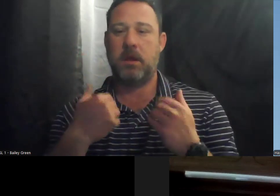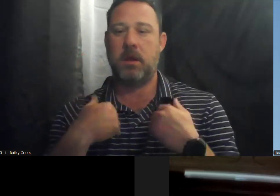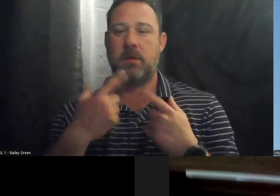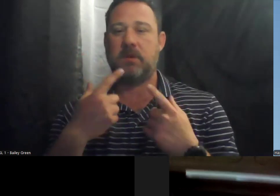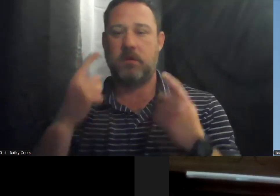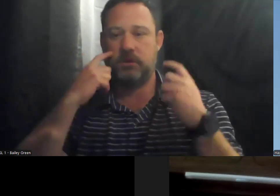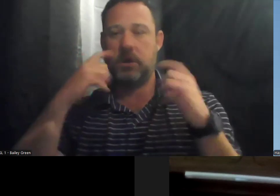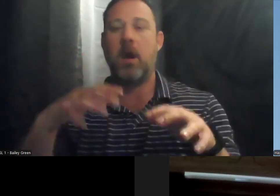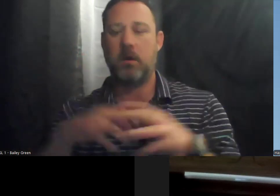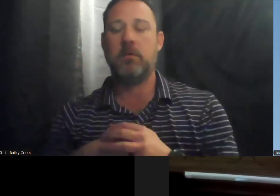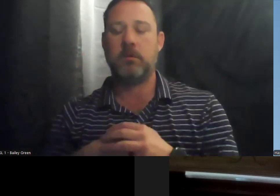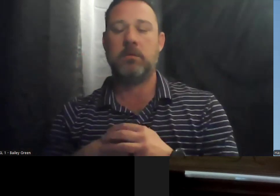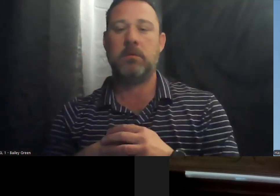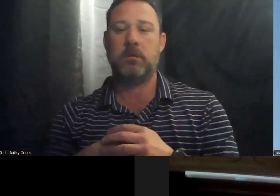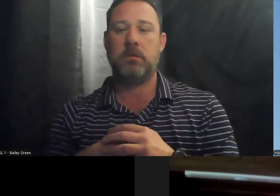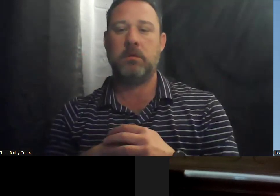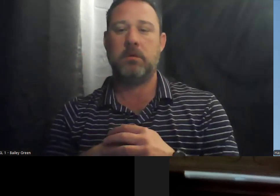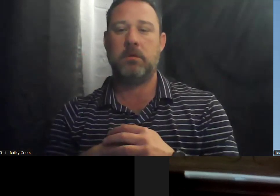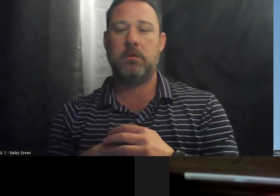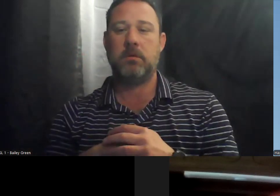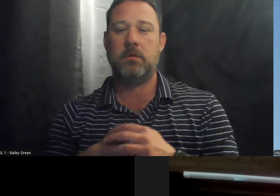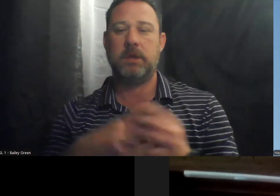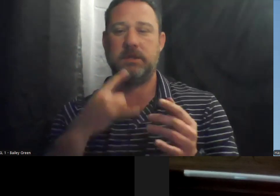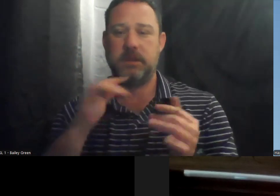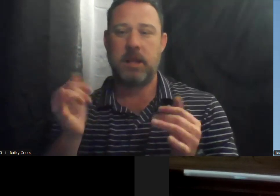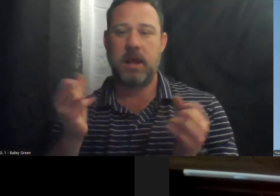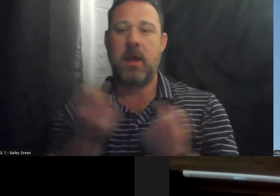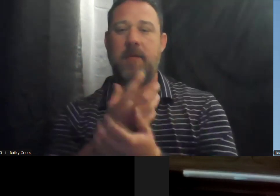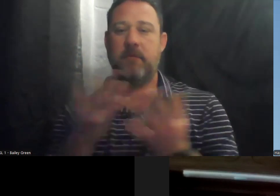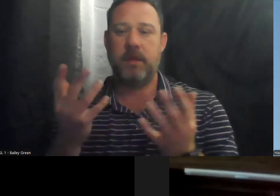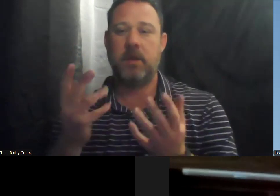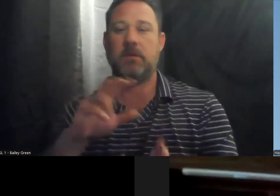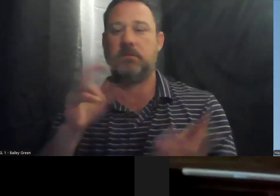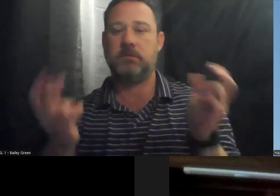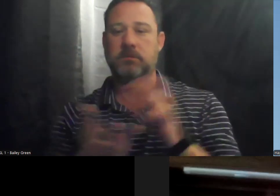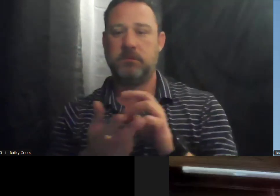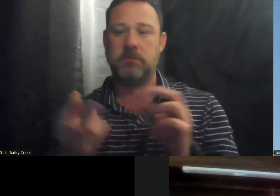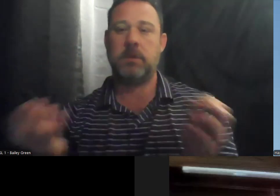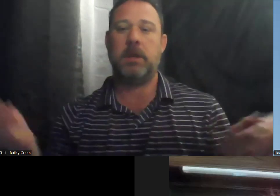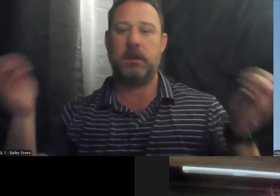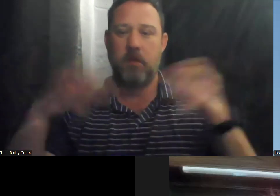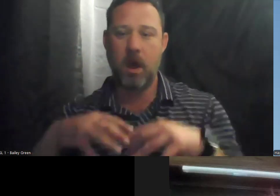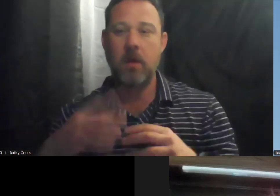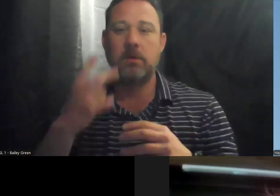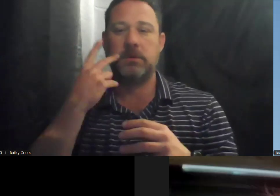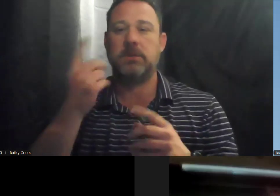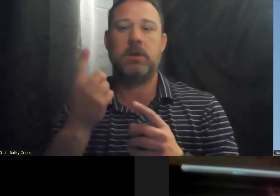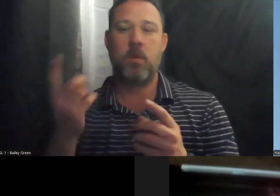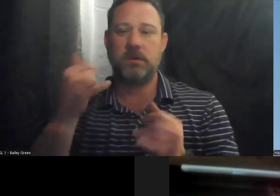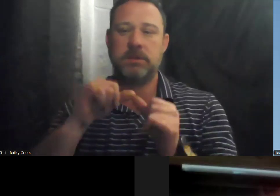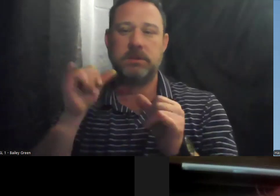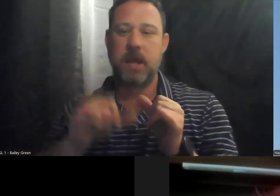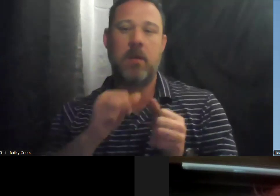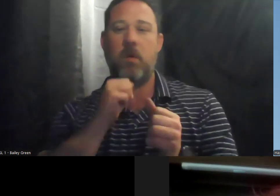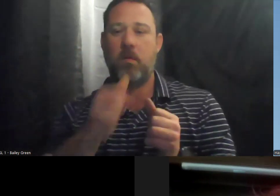shock. That it's like everything is being thrown into the pot and seeing what will stick and what won't